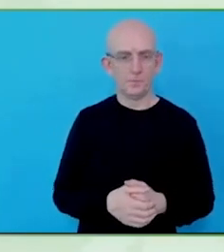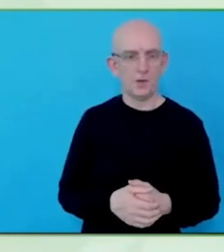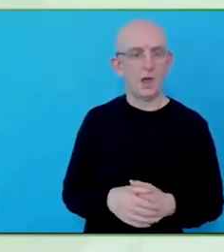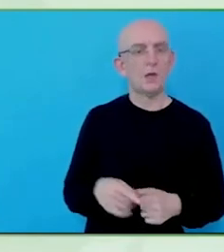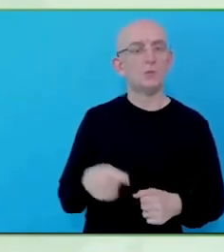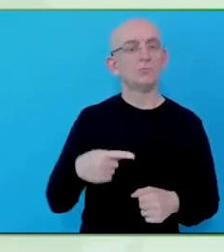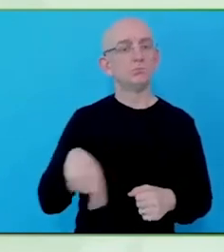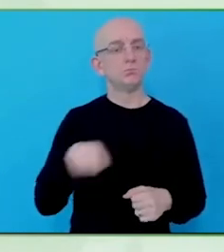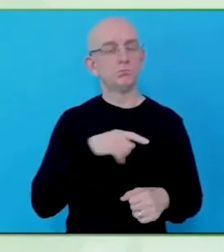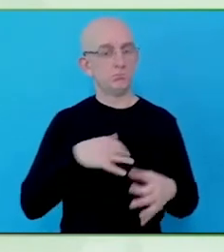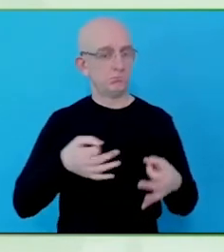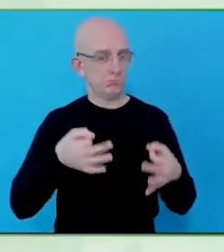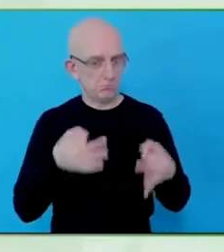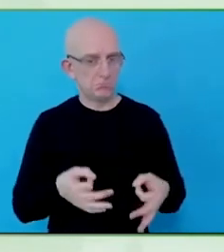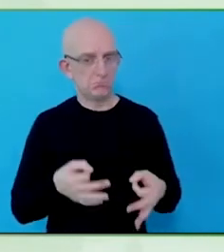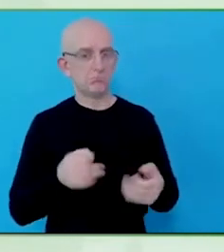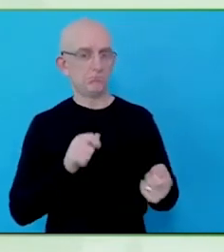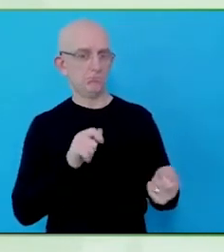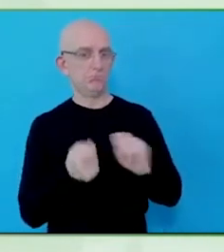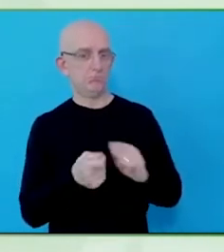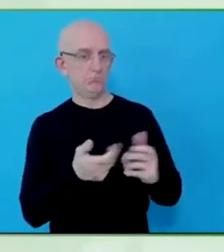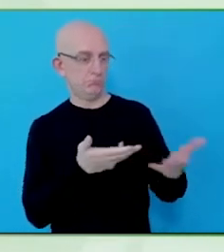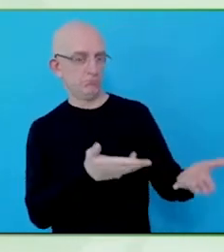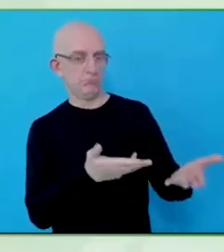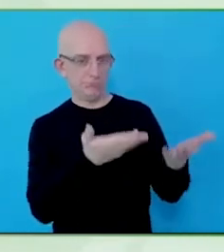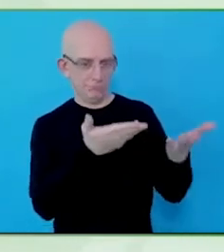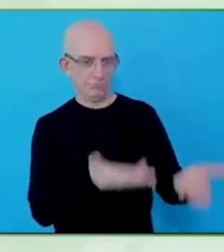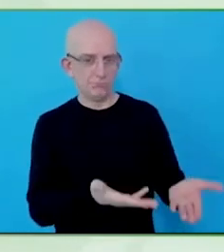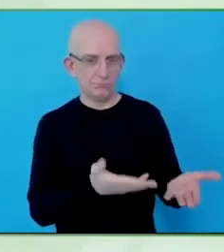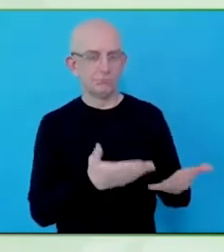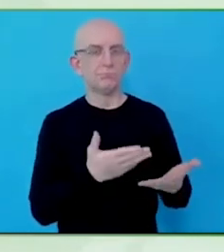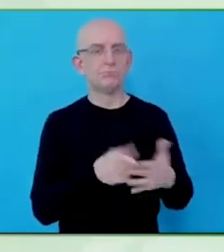course, to the GARI database. You can go online. It's